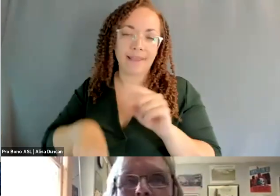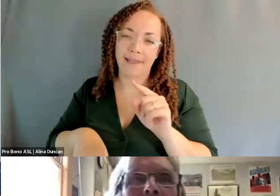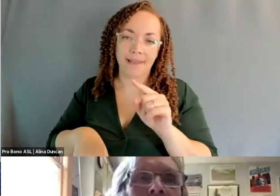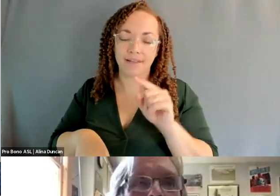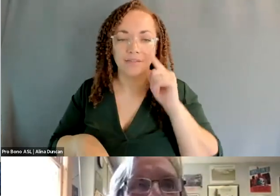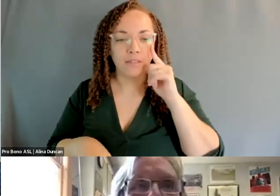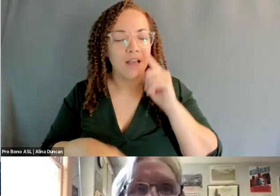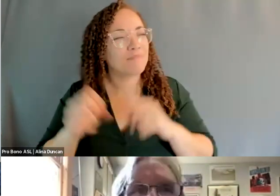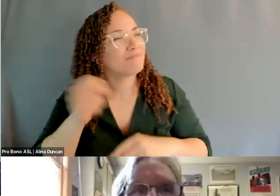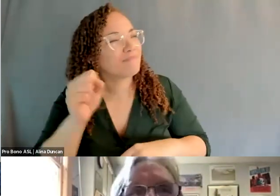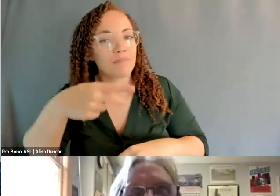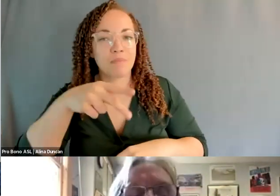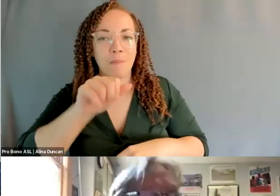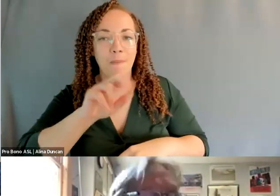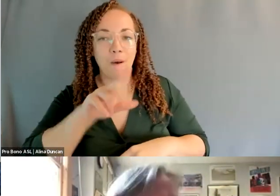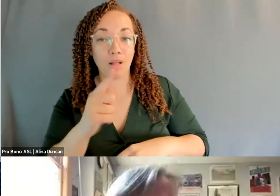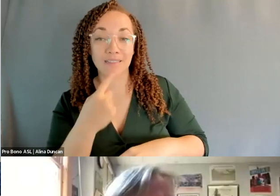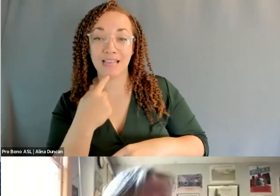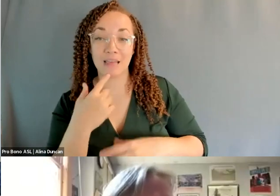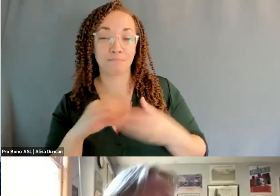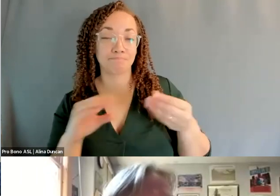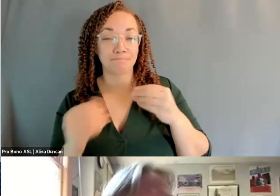said earlier, I mean.